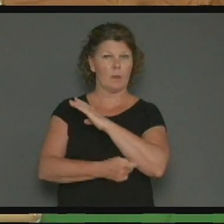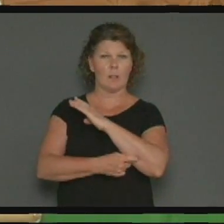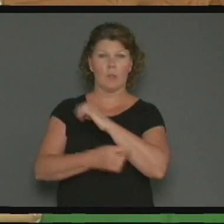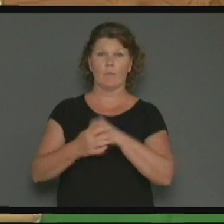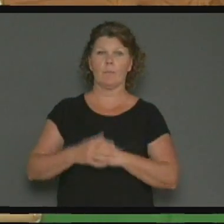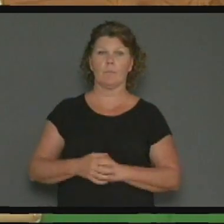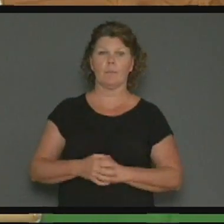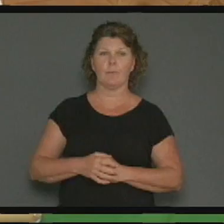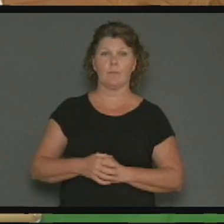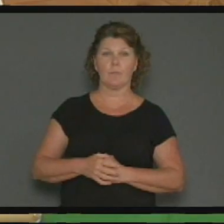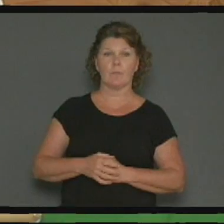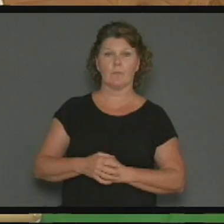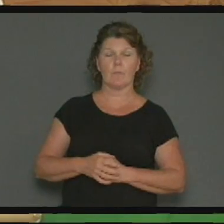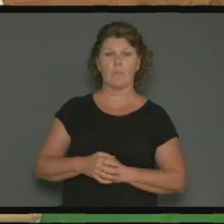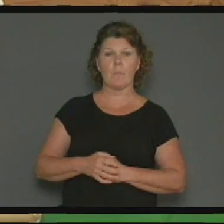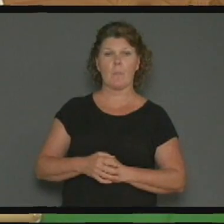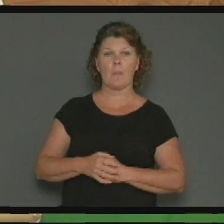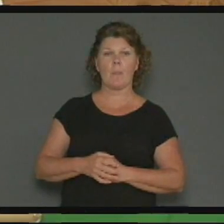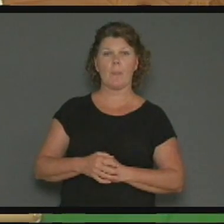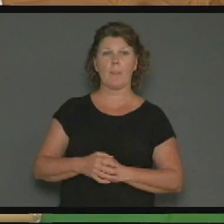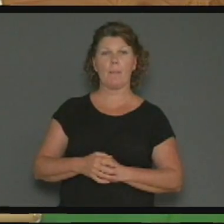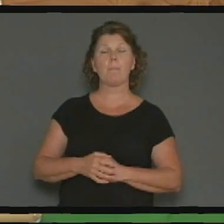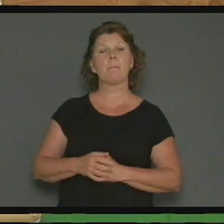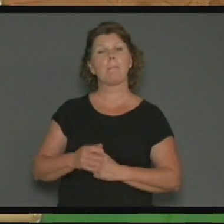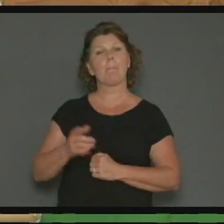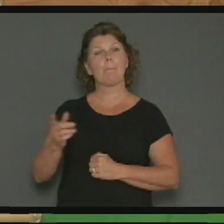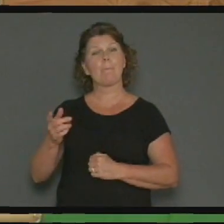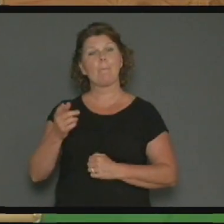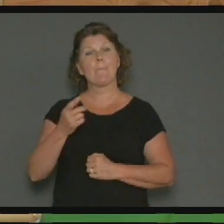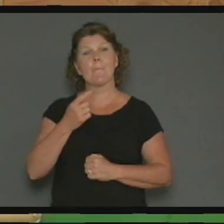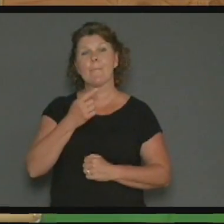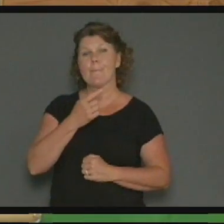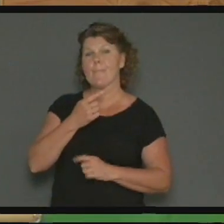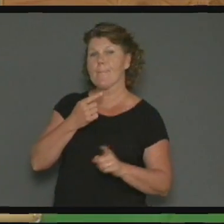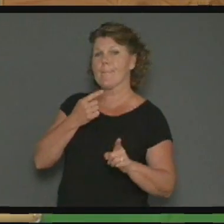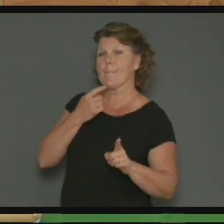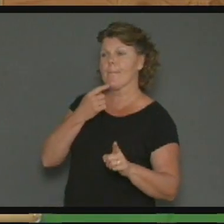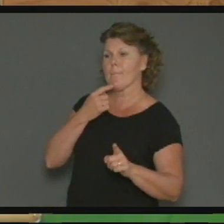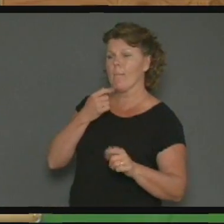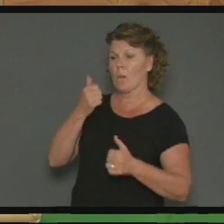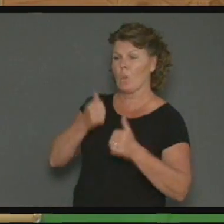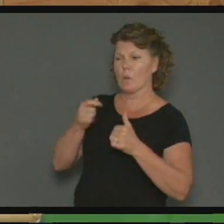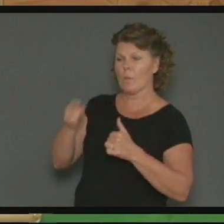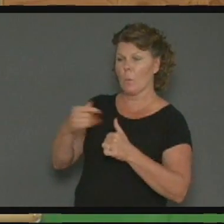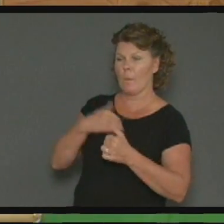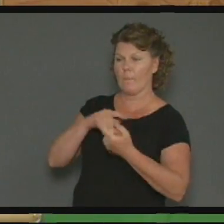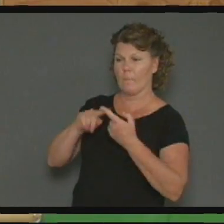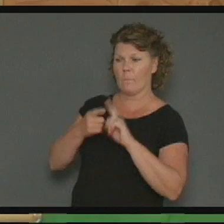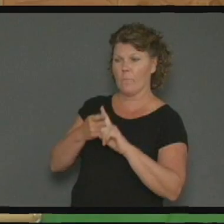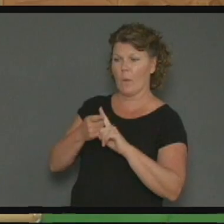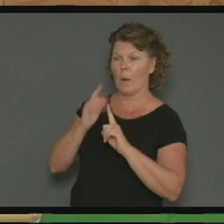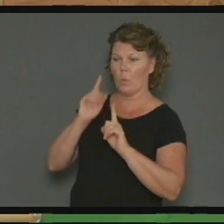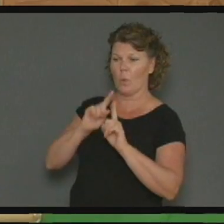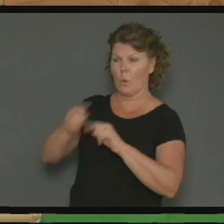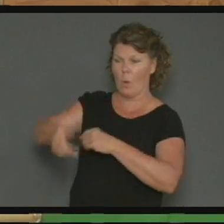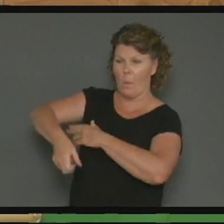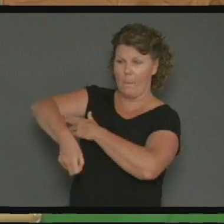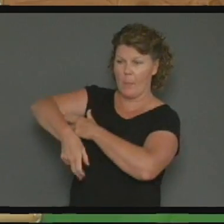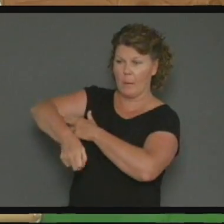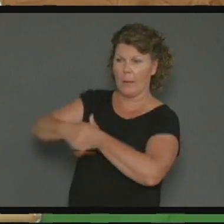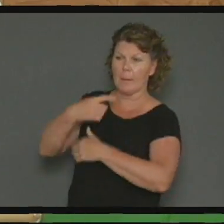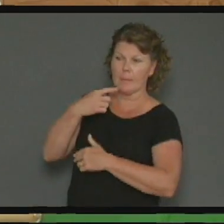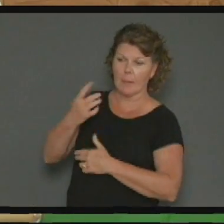temptation. And he said to them, Which of you who has a friend will go to him at midnight and say to